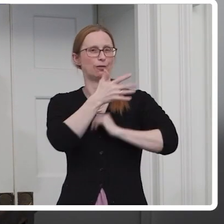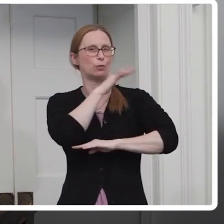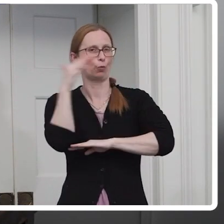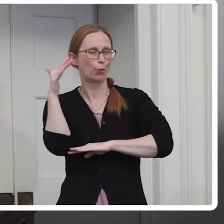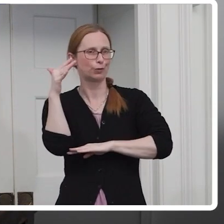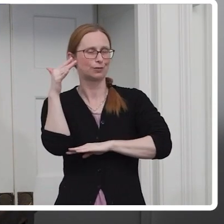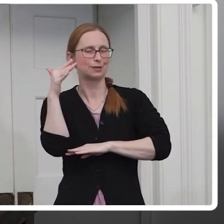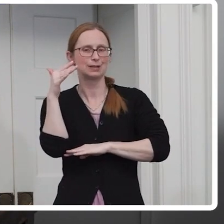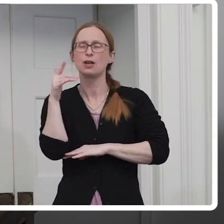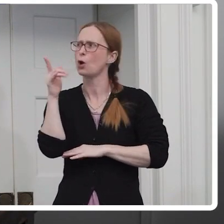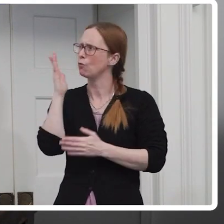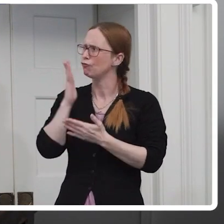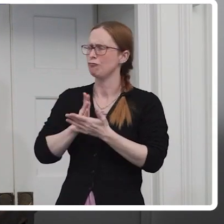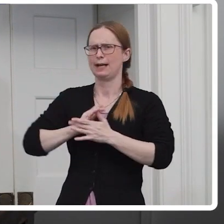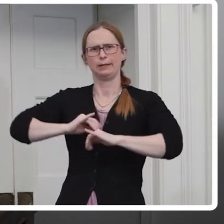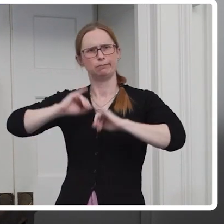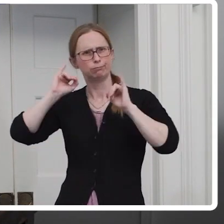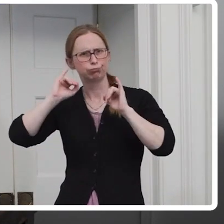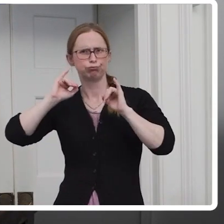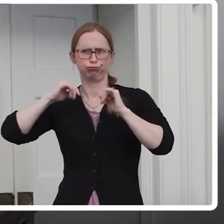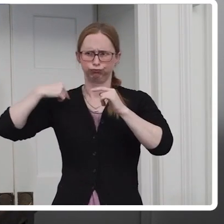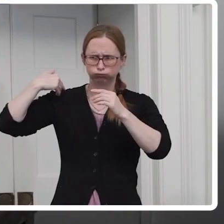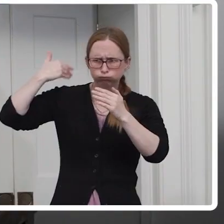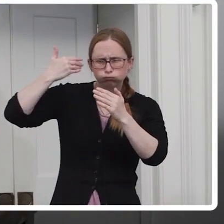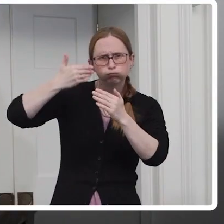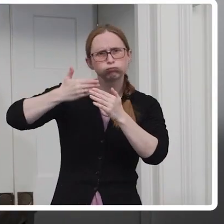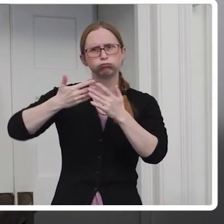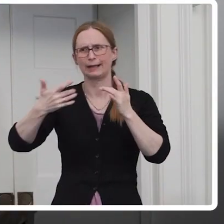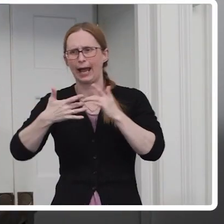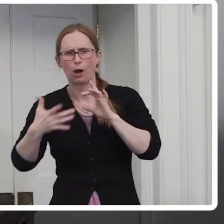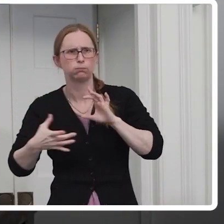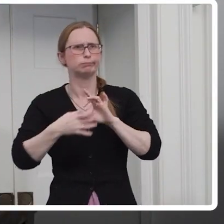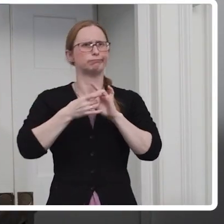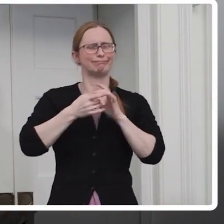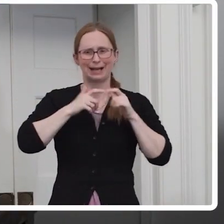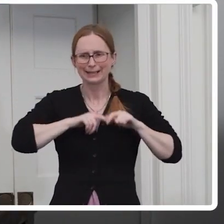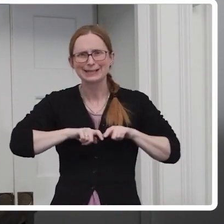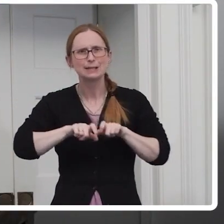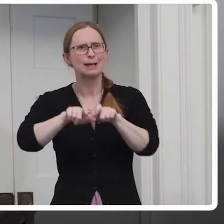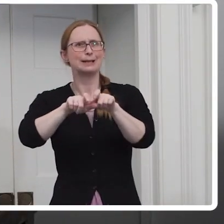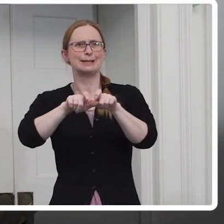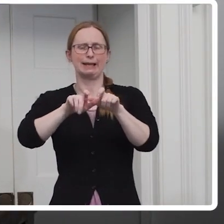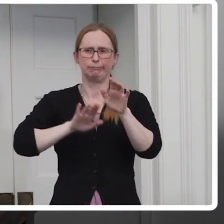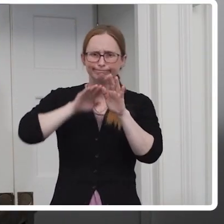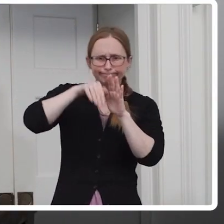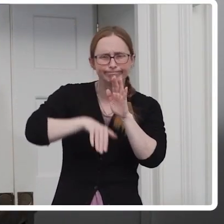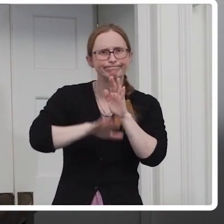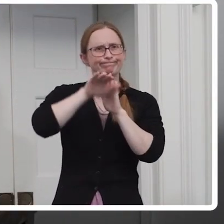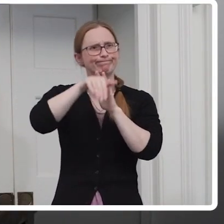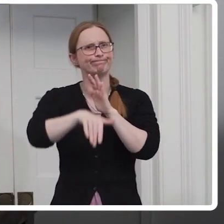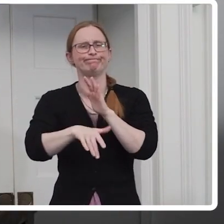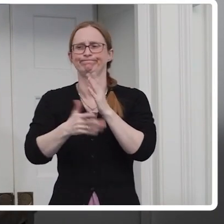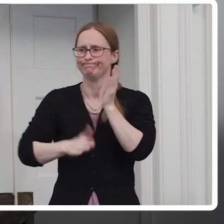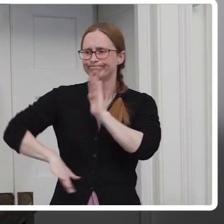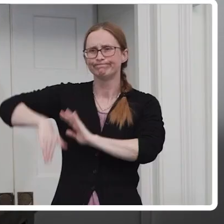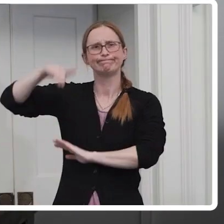woods in Biggin Hill. So quite a tumultuous journey in terms of where she was living and her connection to that kind of stability or that stable